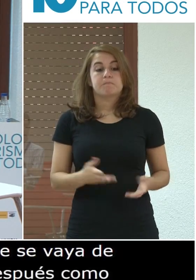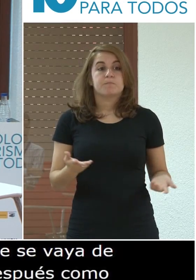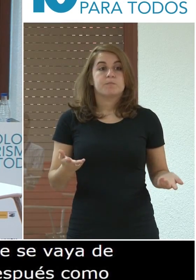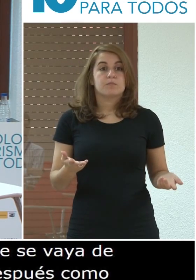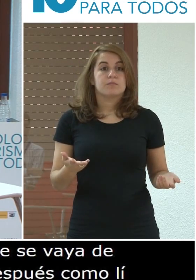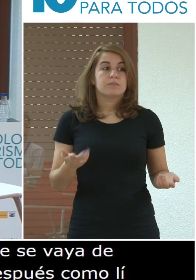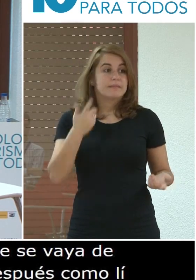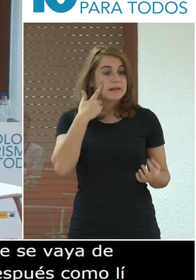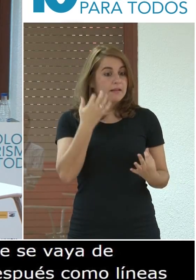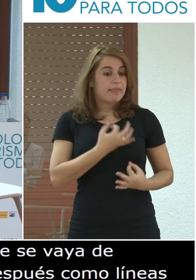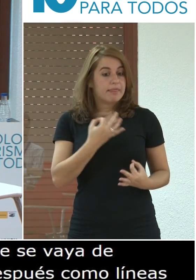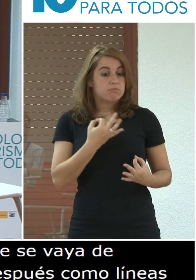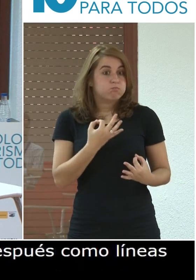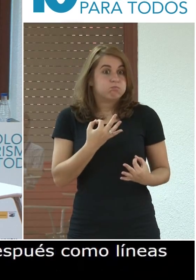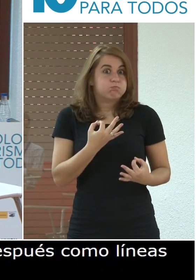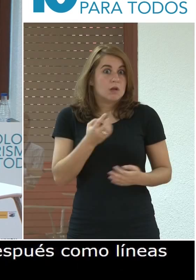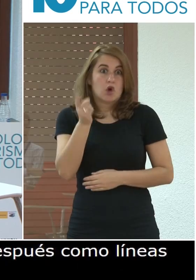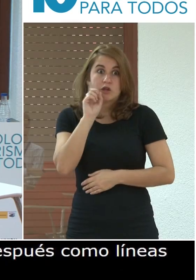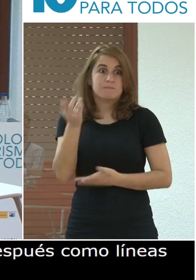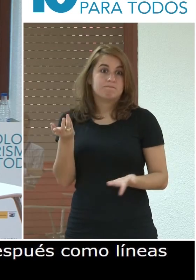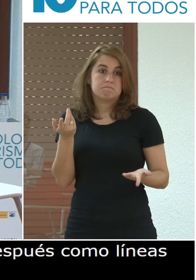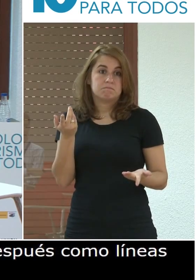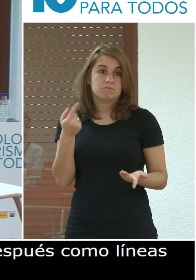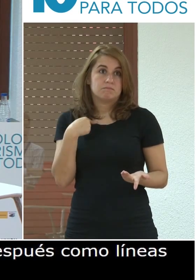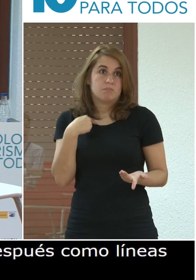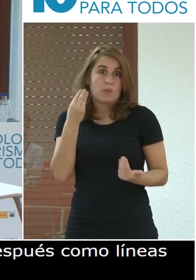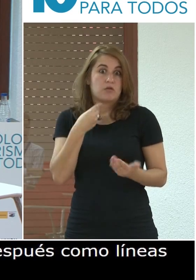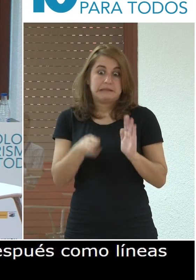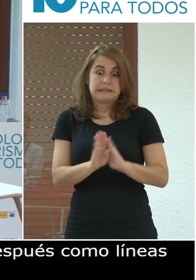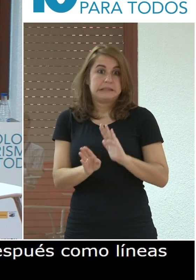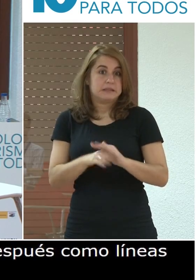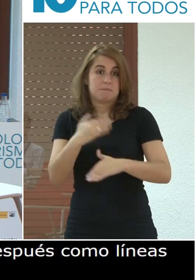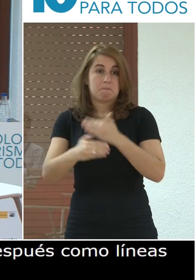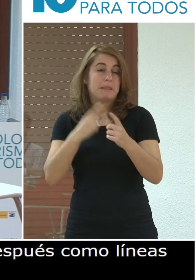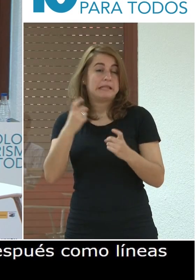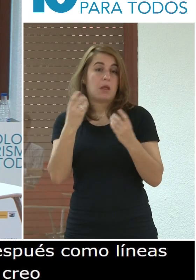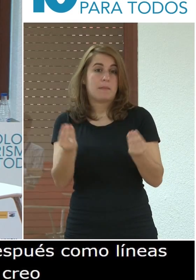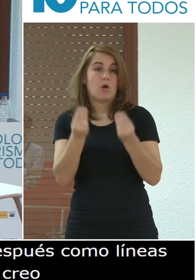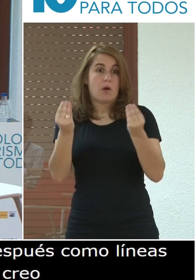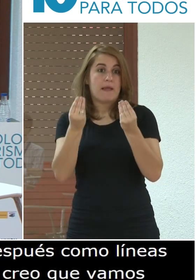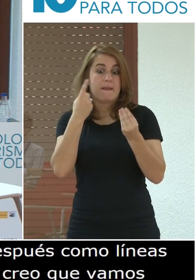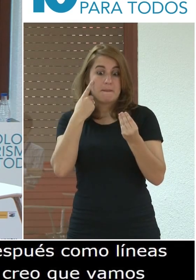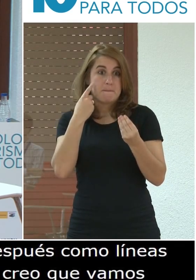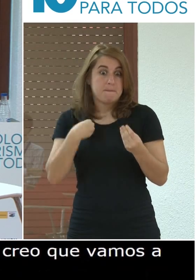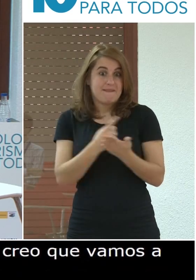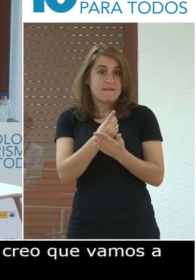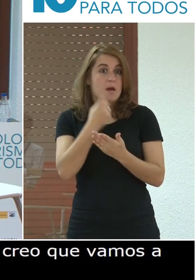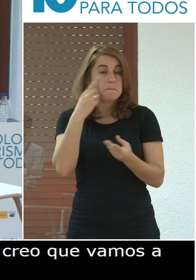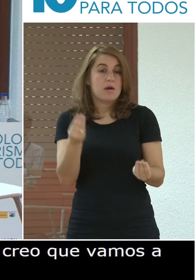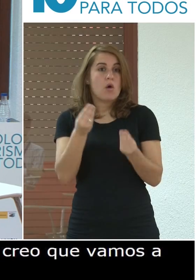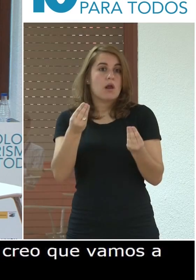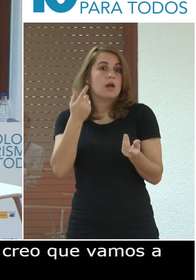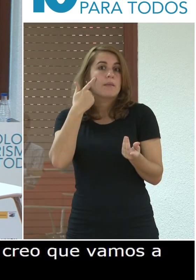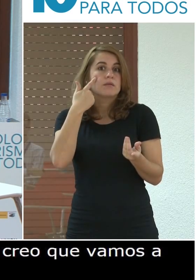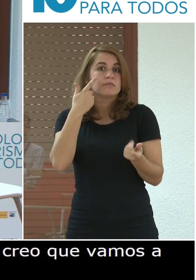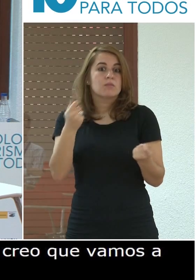future, I don't know. I think that for the moment we are going to try